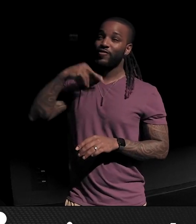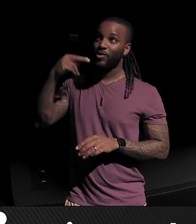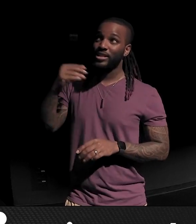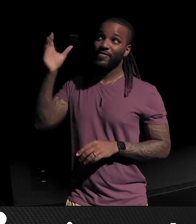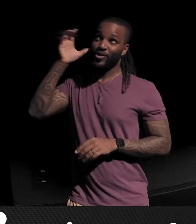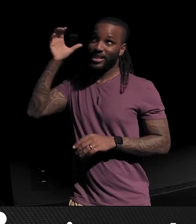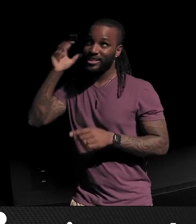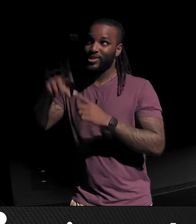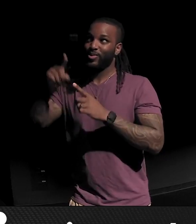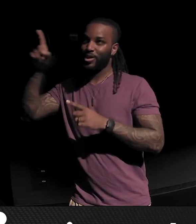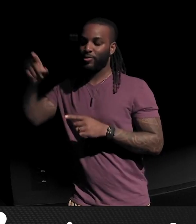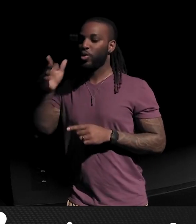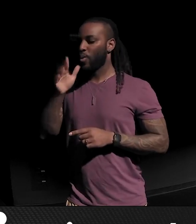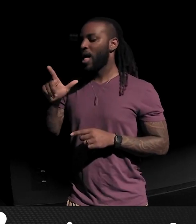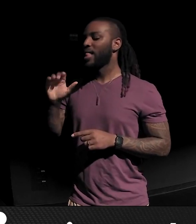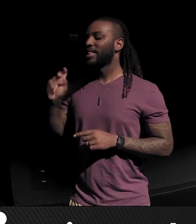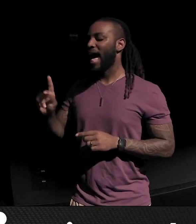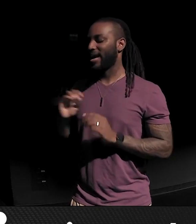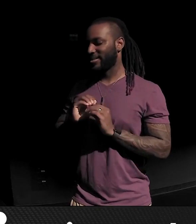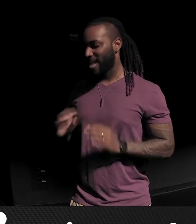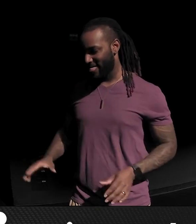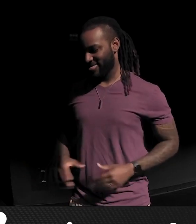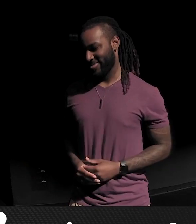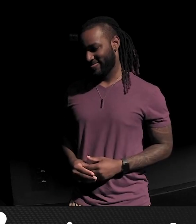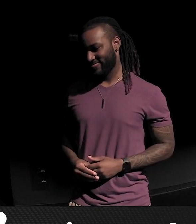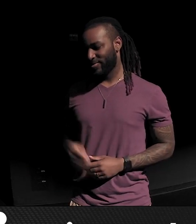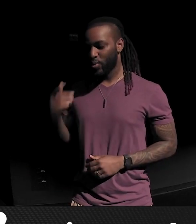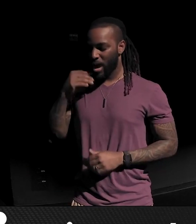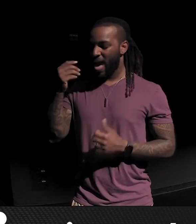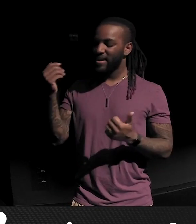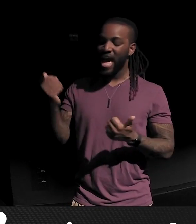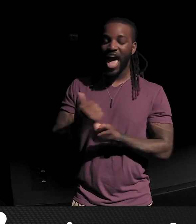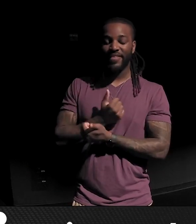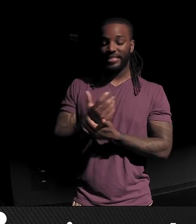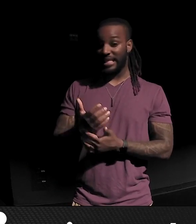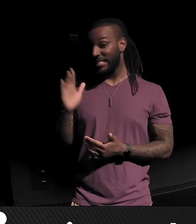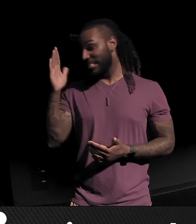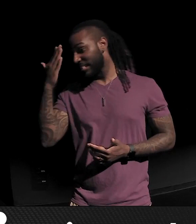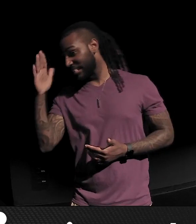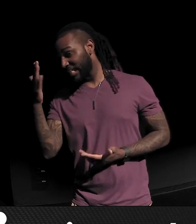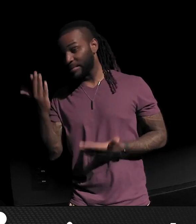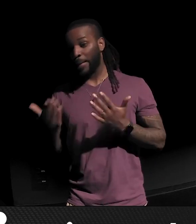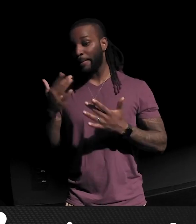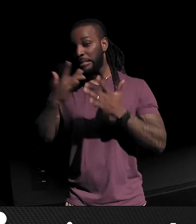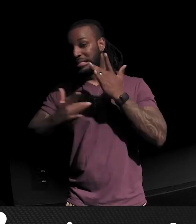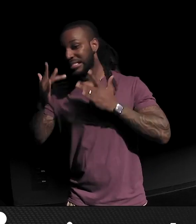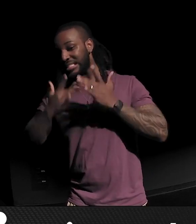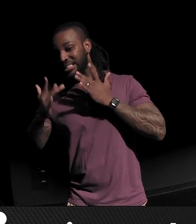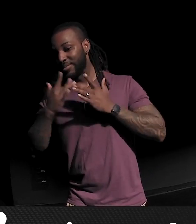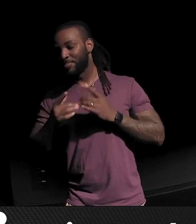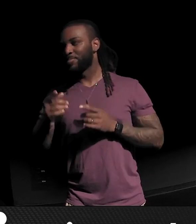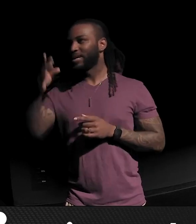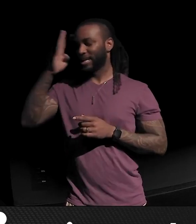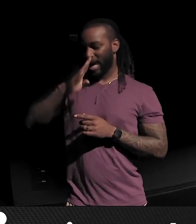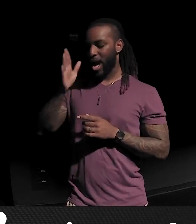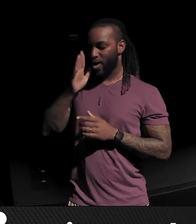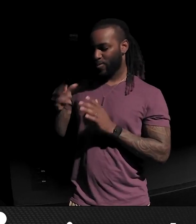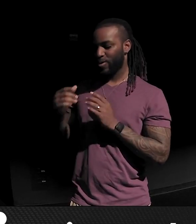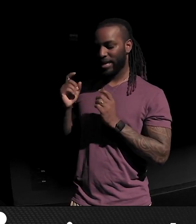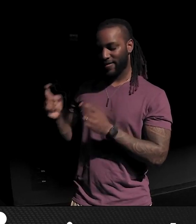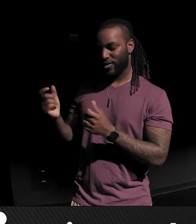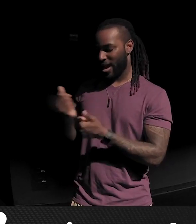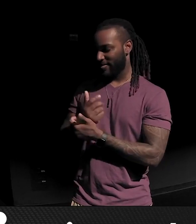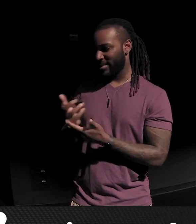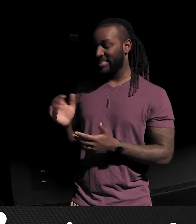lack nothing. You will have everything that you need. That's why they say worry is like dealing with